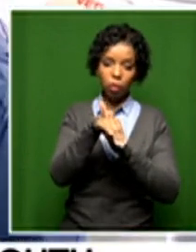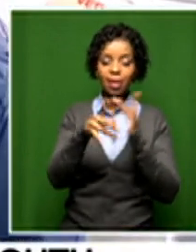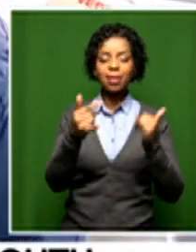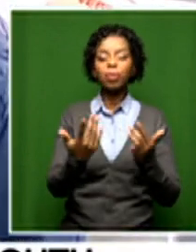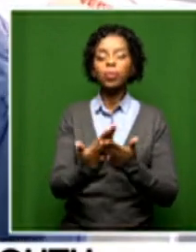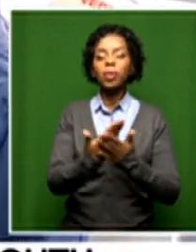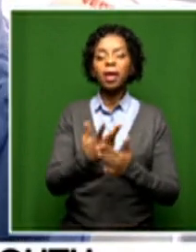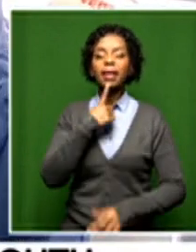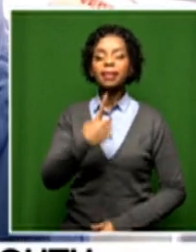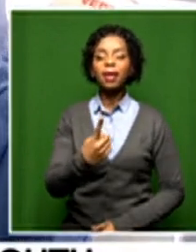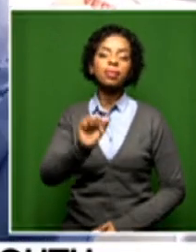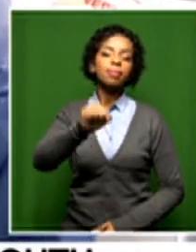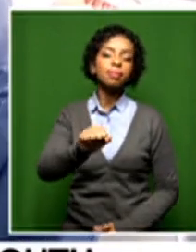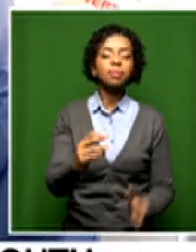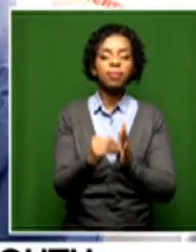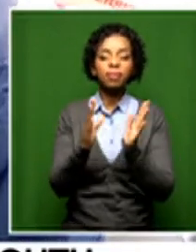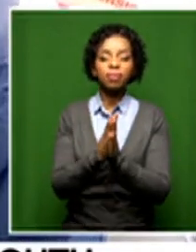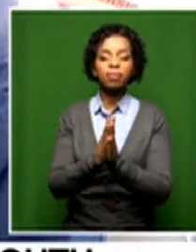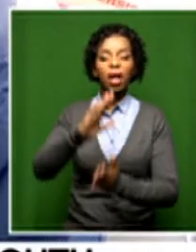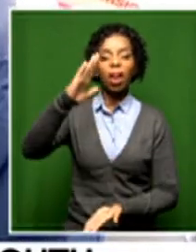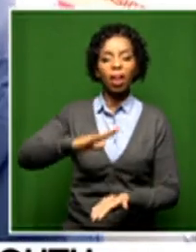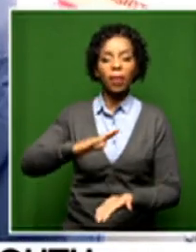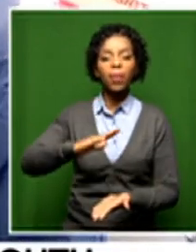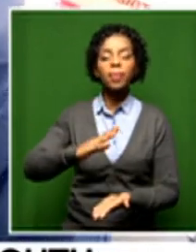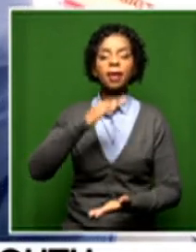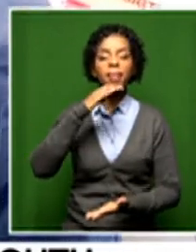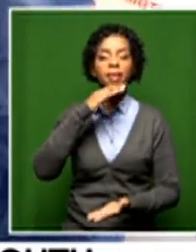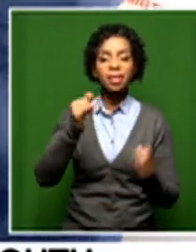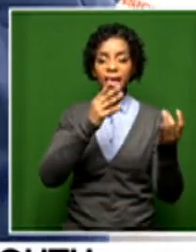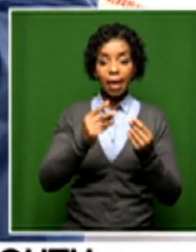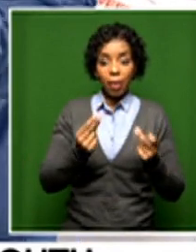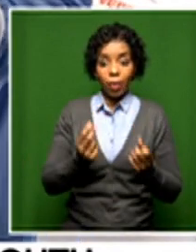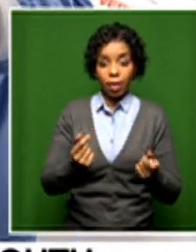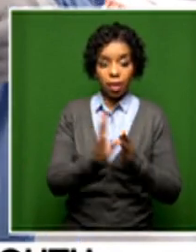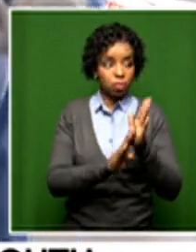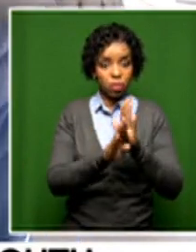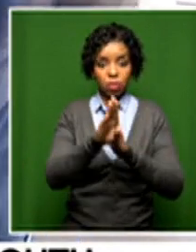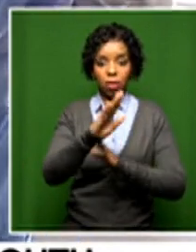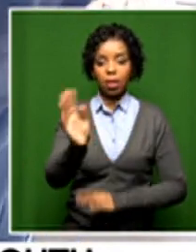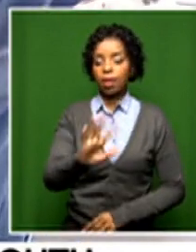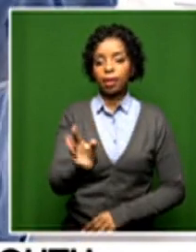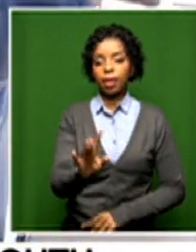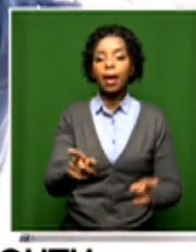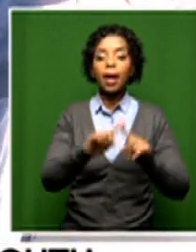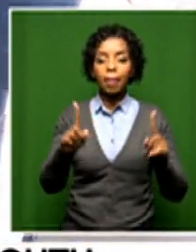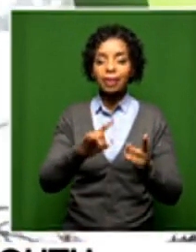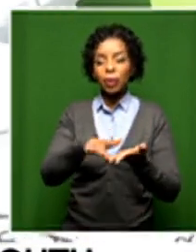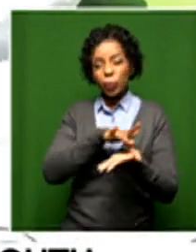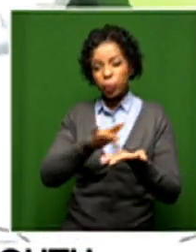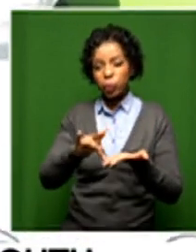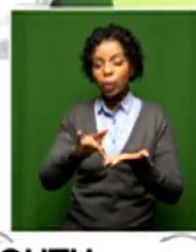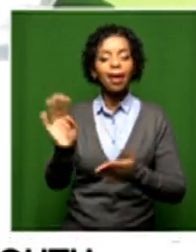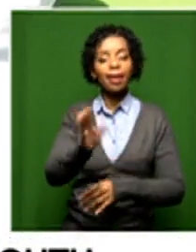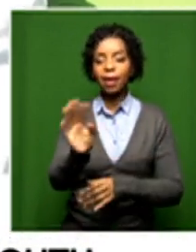kept a low-level plateau, which means the numbers aren't going far up quickly and are not completely disappearing. So they're